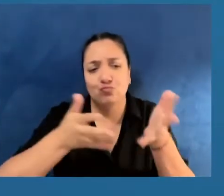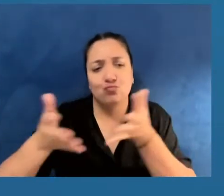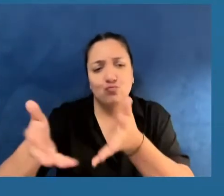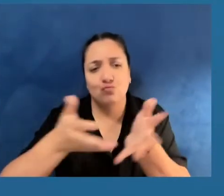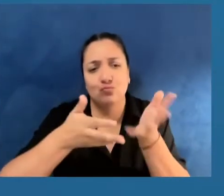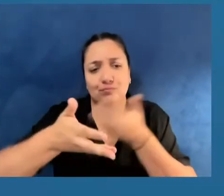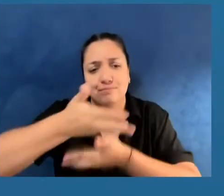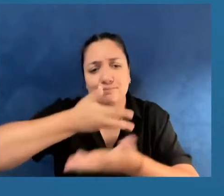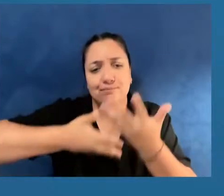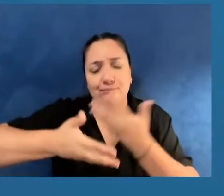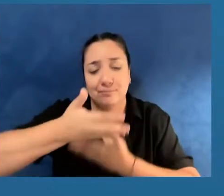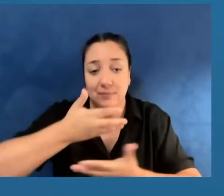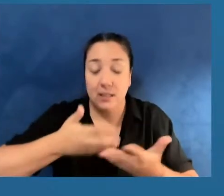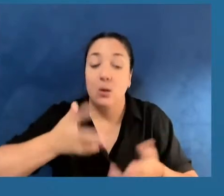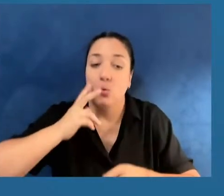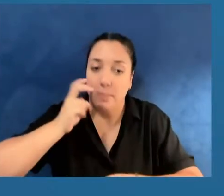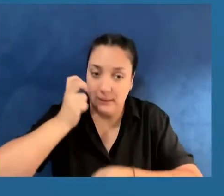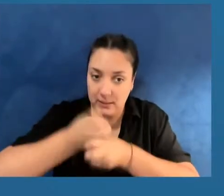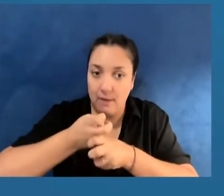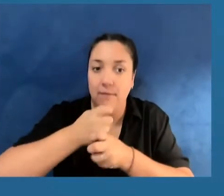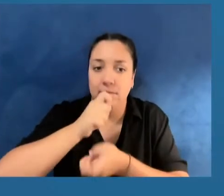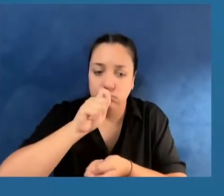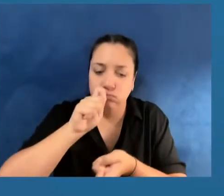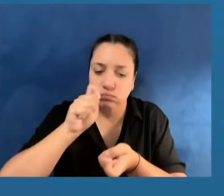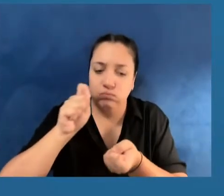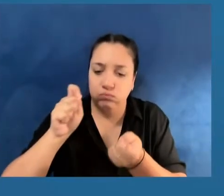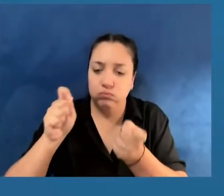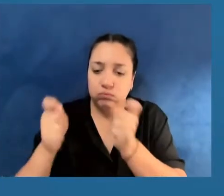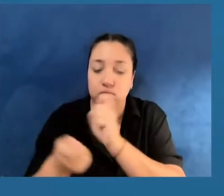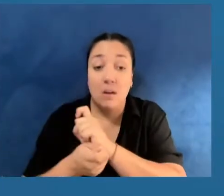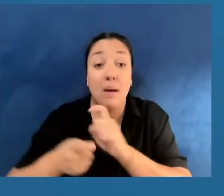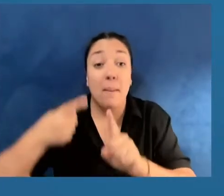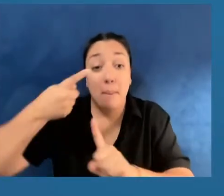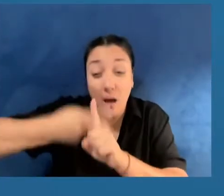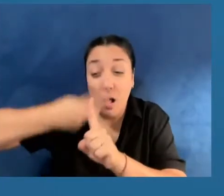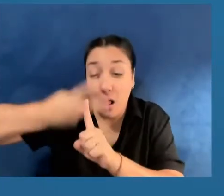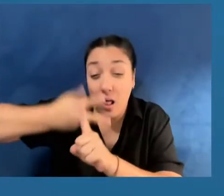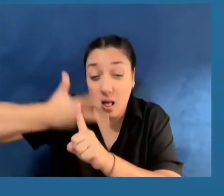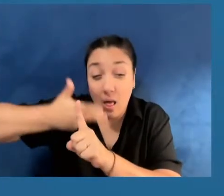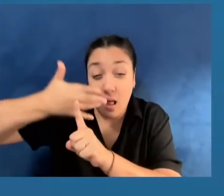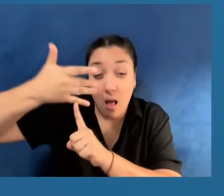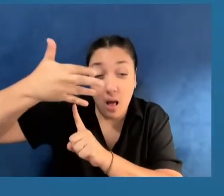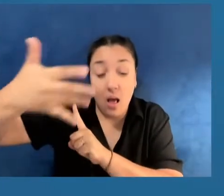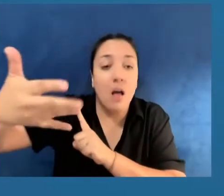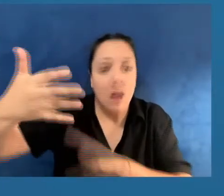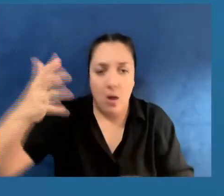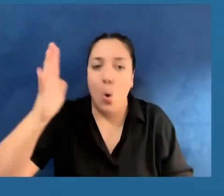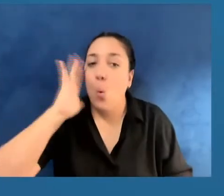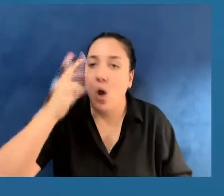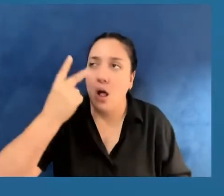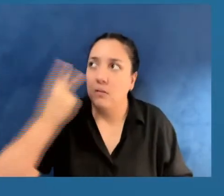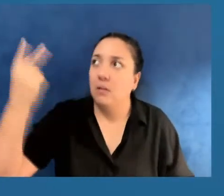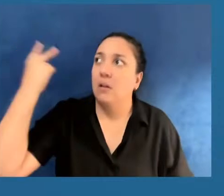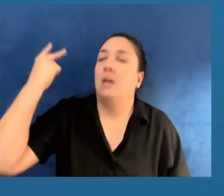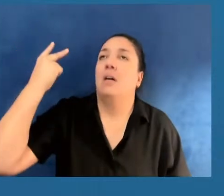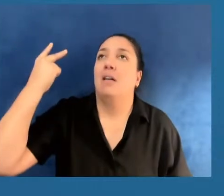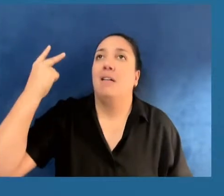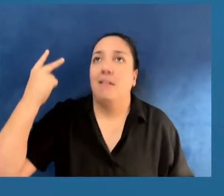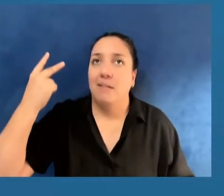it's over, a number of months, people won't look back. They'll say, why did it take so long? And I'm proud that I